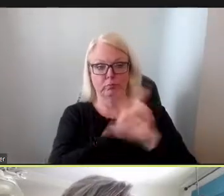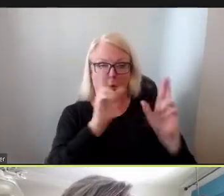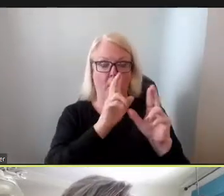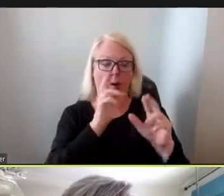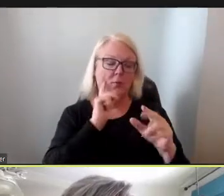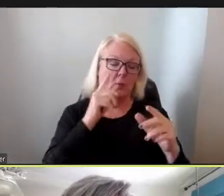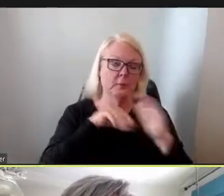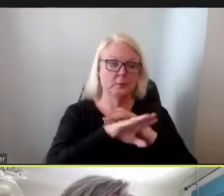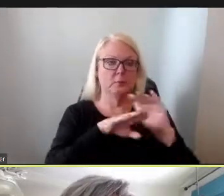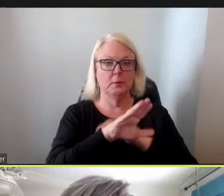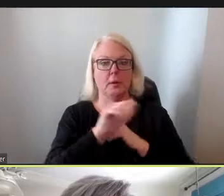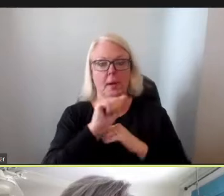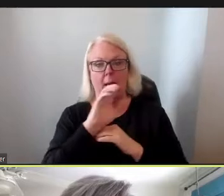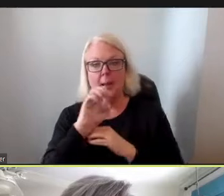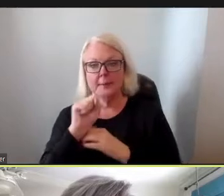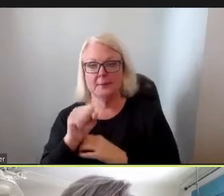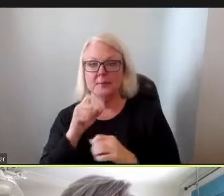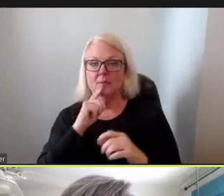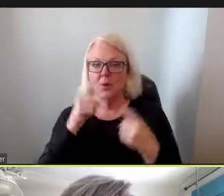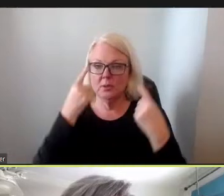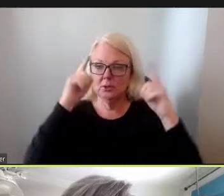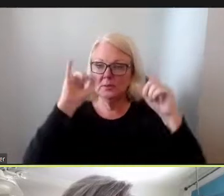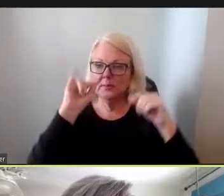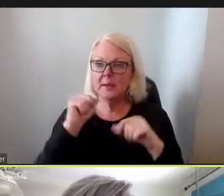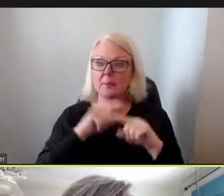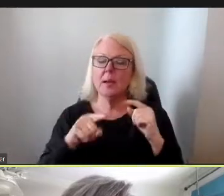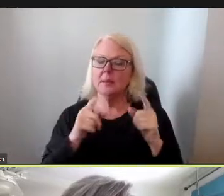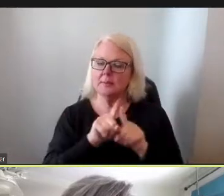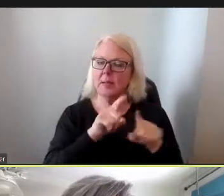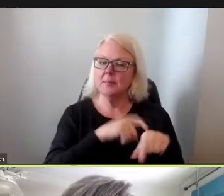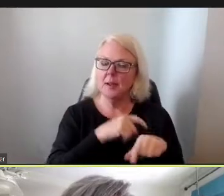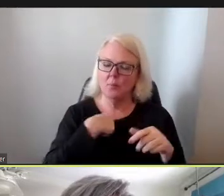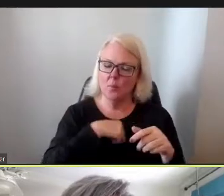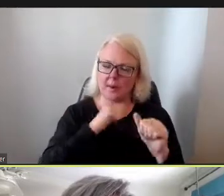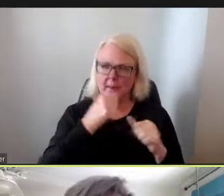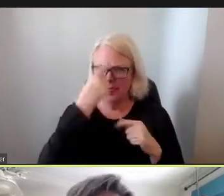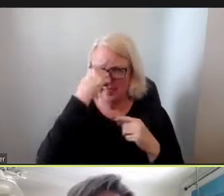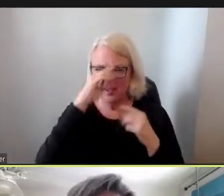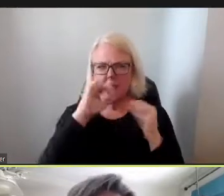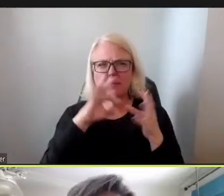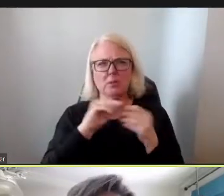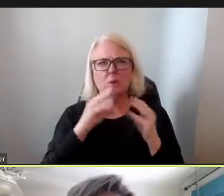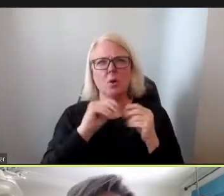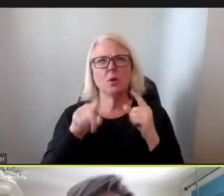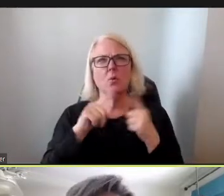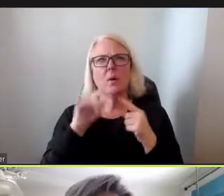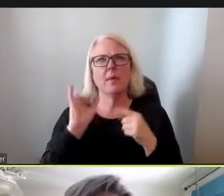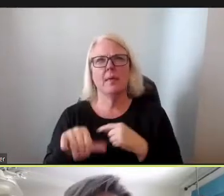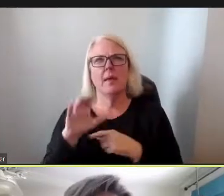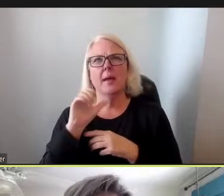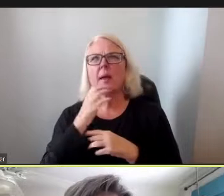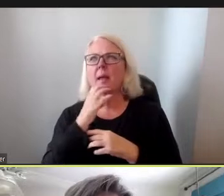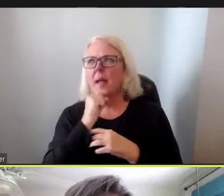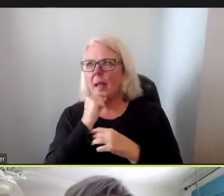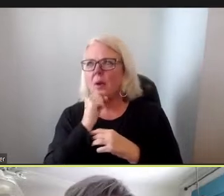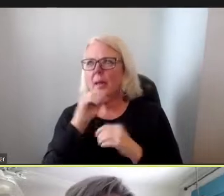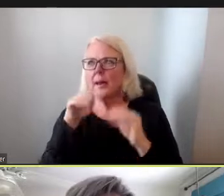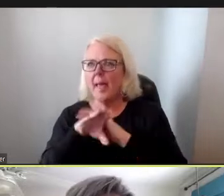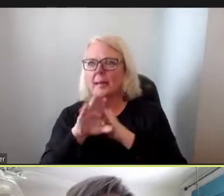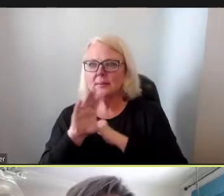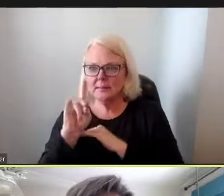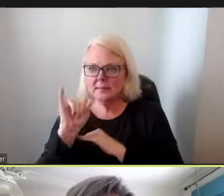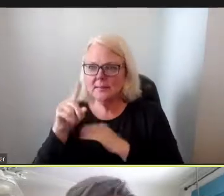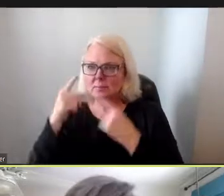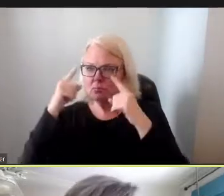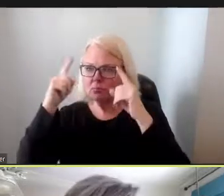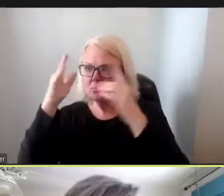achieving it. But at the same time, we can think through the stories we have of times when care and access do work in some